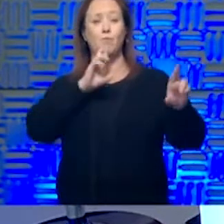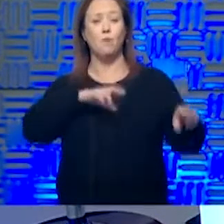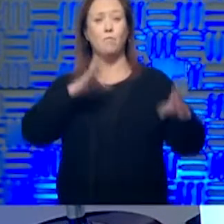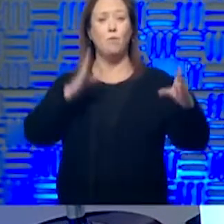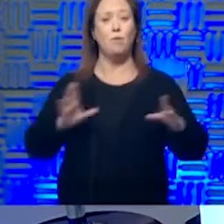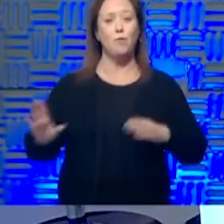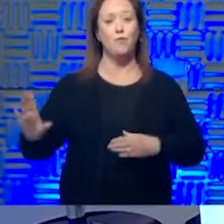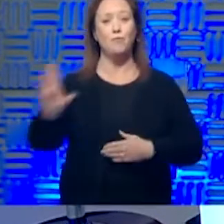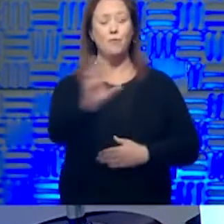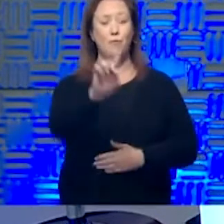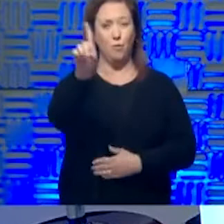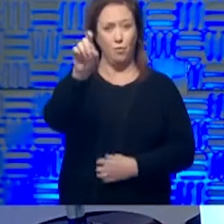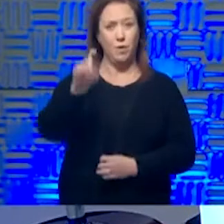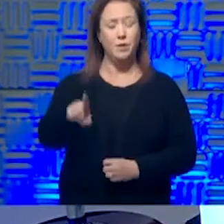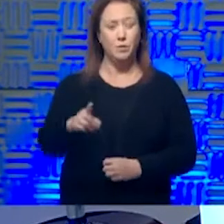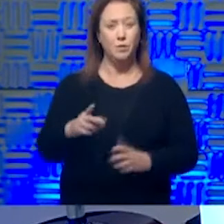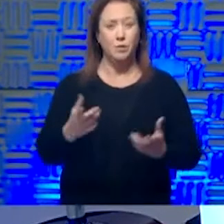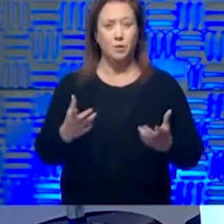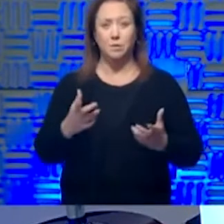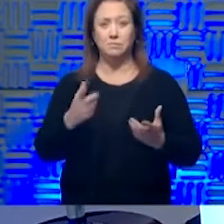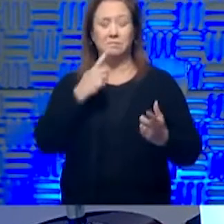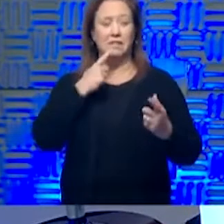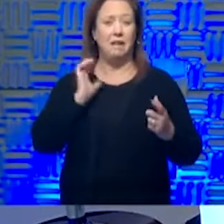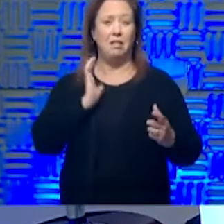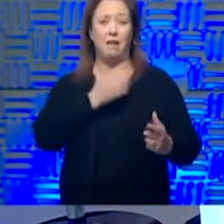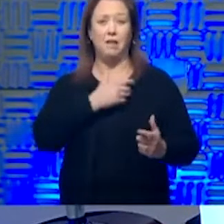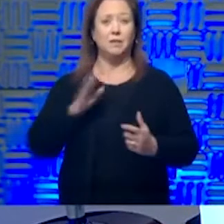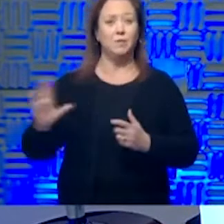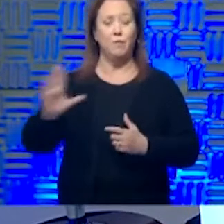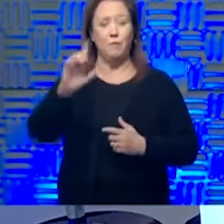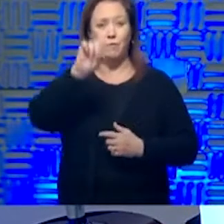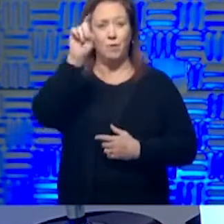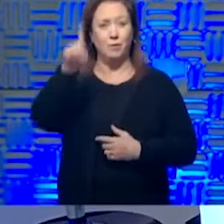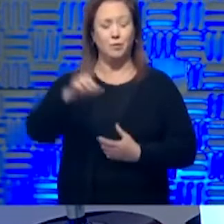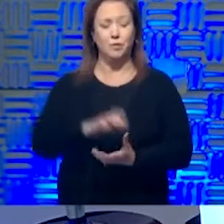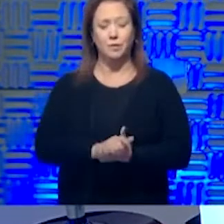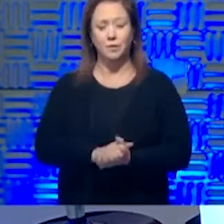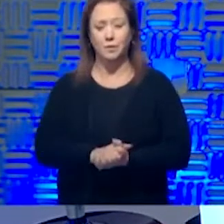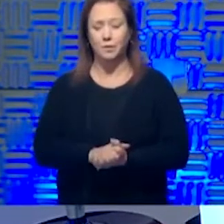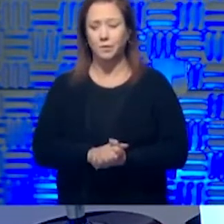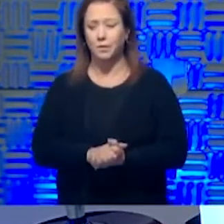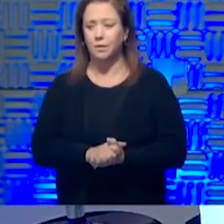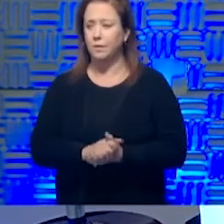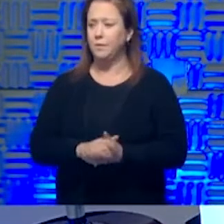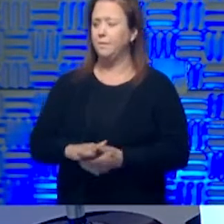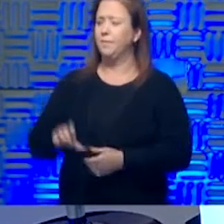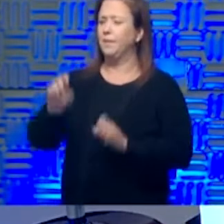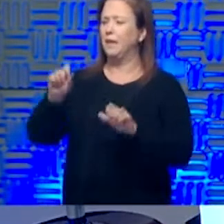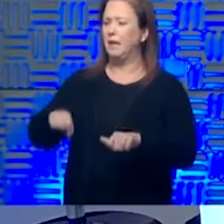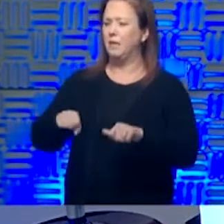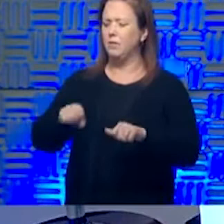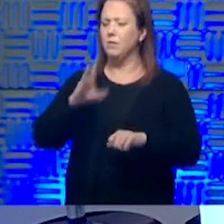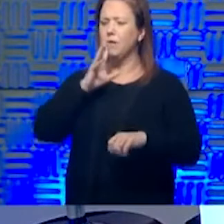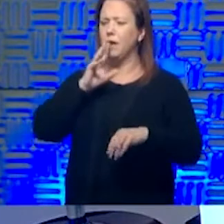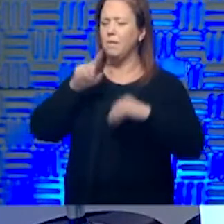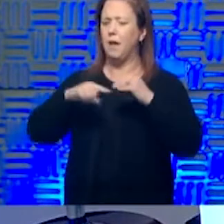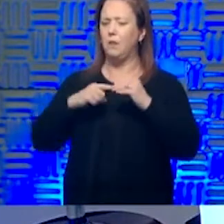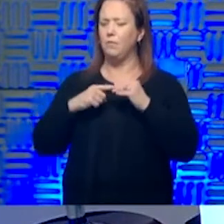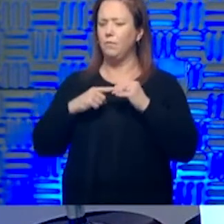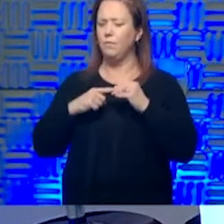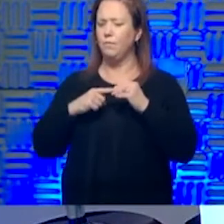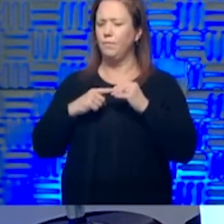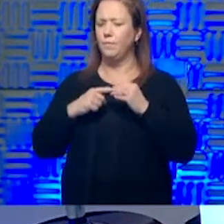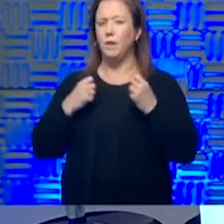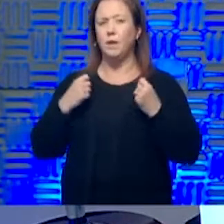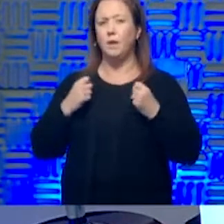and tell us what questions you have. Can you talk about how the drive-up